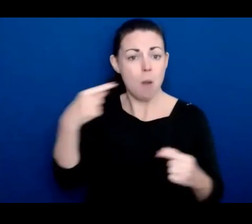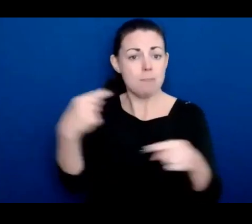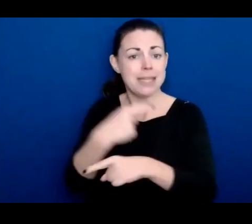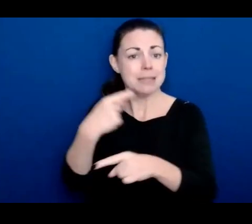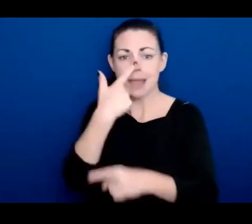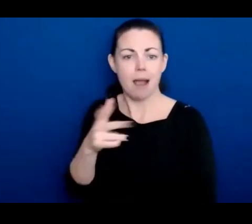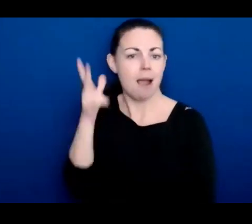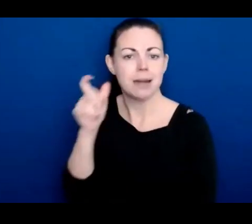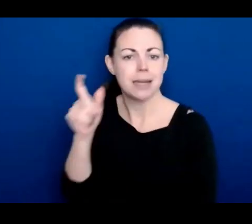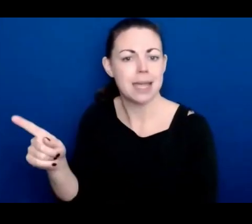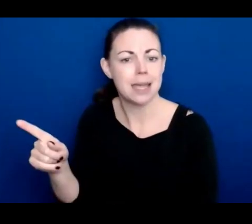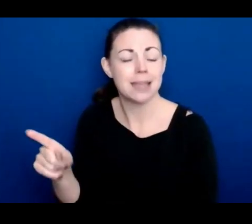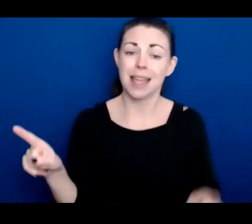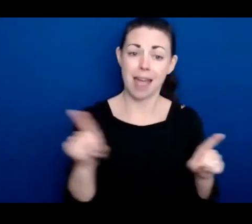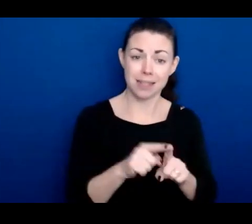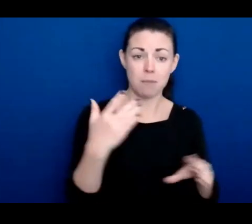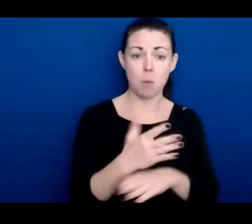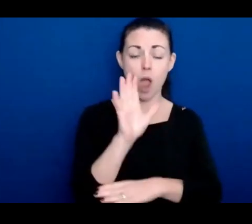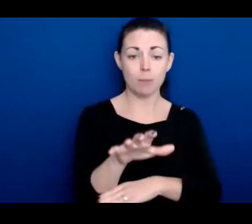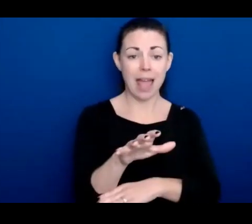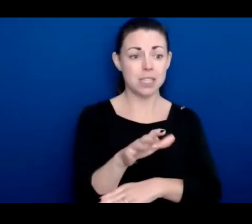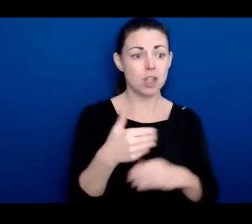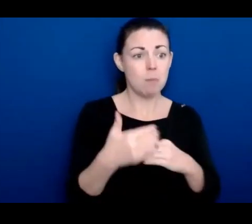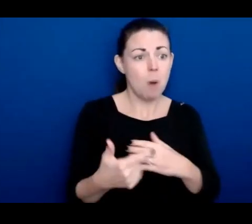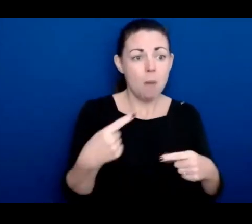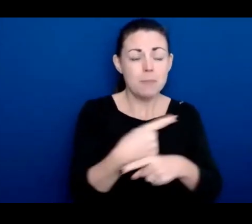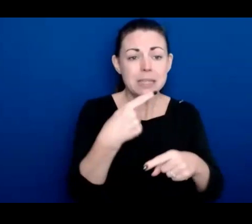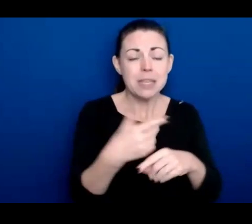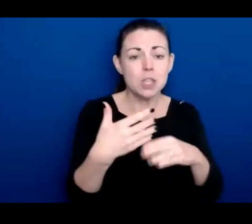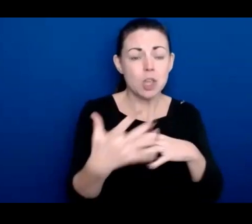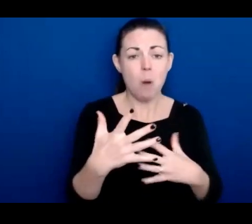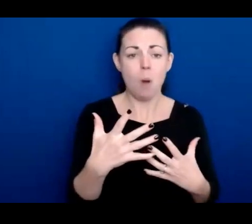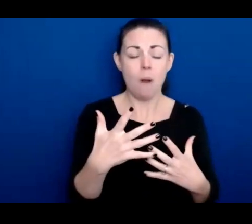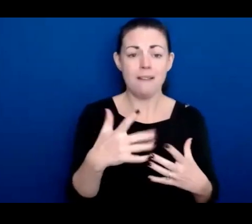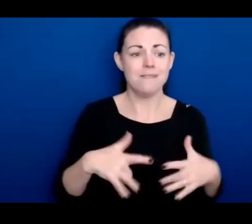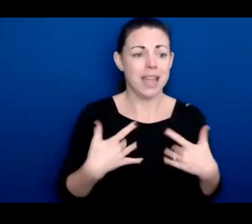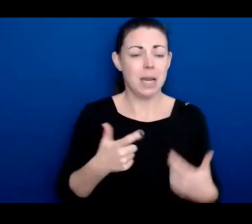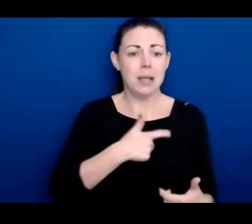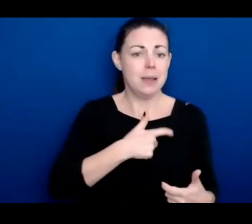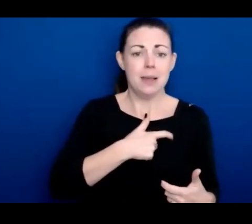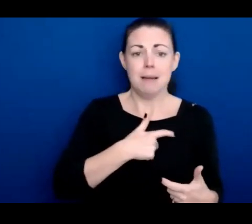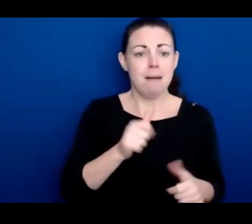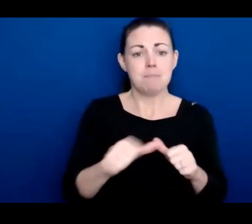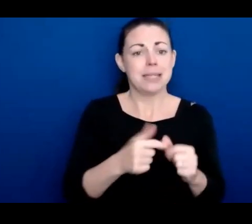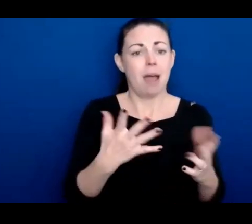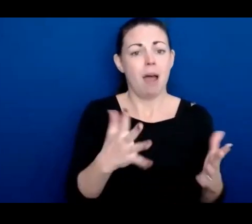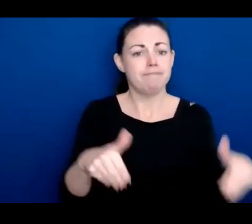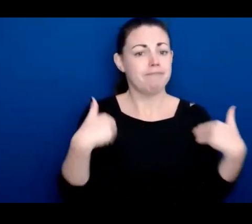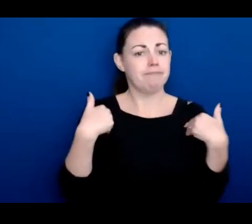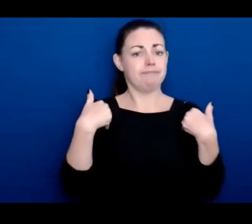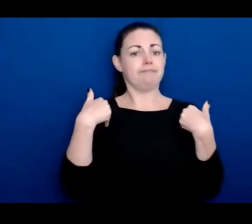same in workplace. The worse it gets, the more you feel like that. So yeah, high anxiety, high stress, high worry. And if the